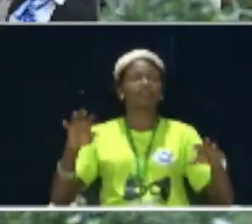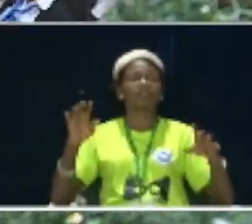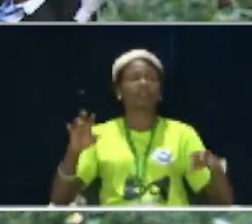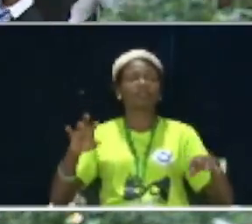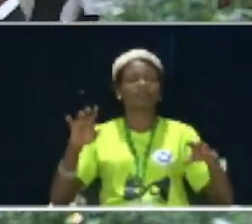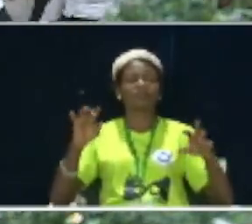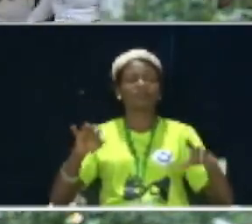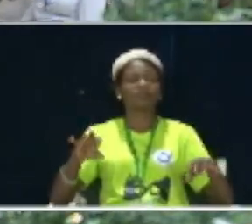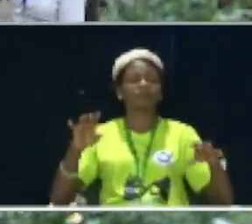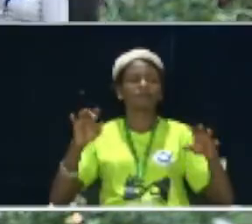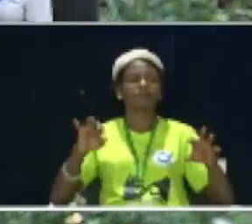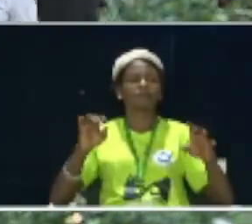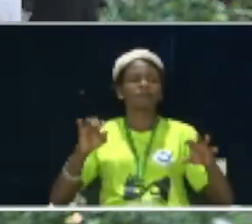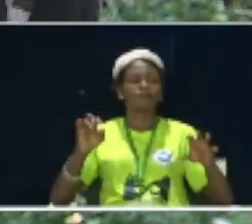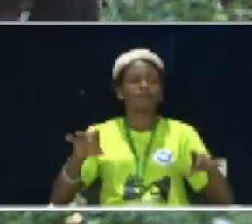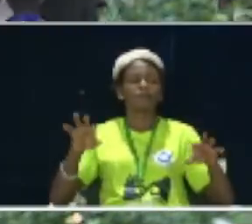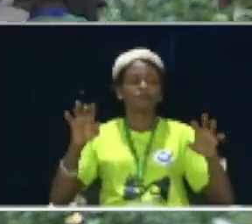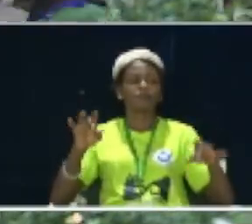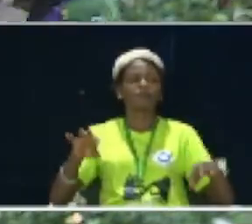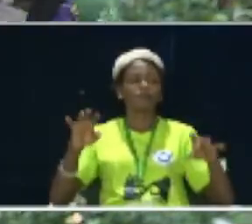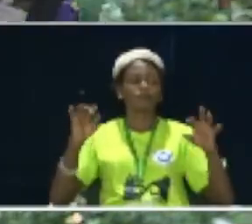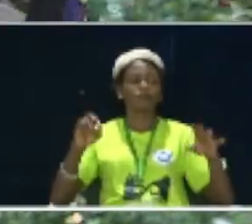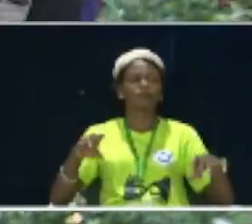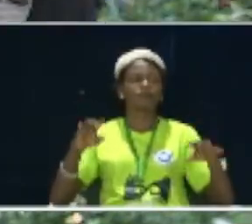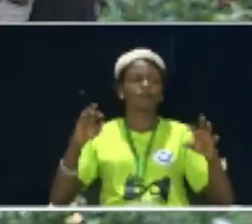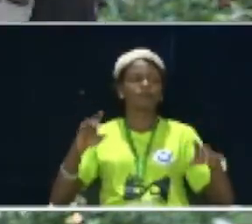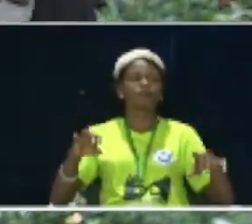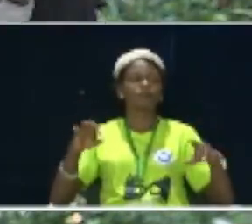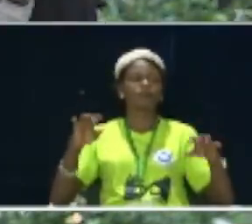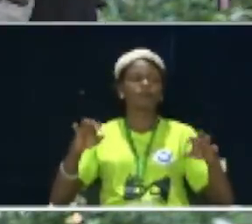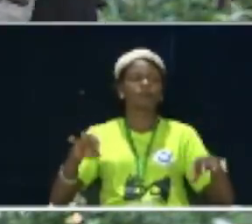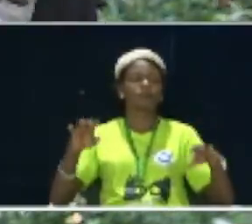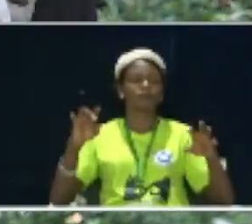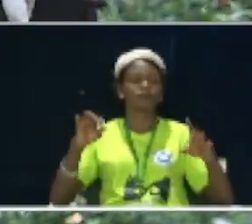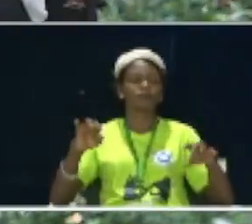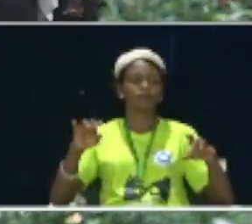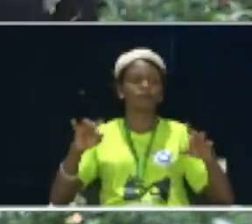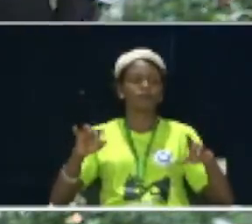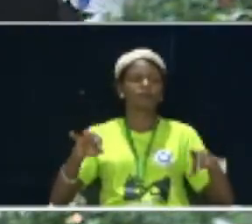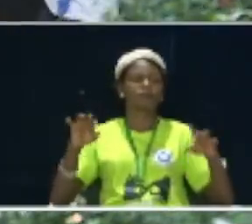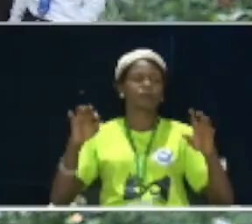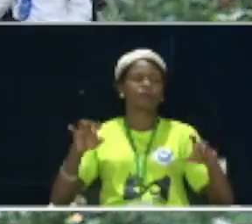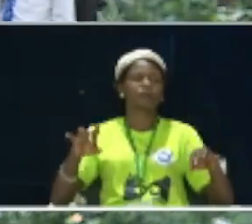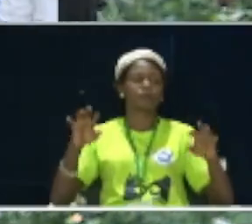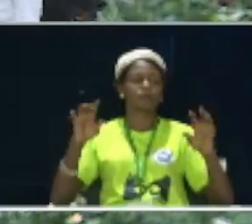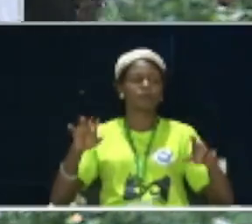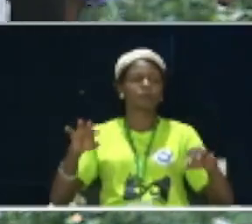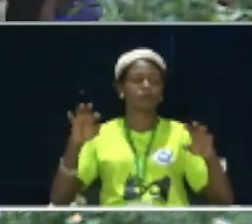Those of you who are out already, and those of you who are on the way, please say this prayer after me.